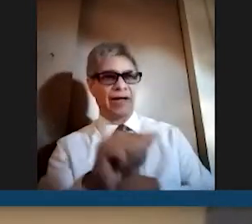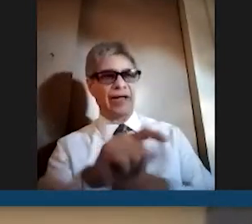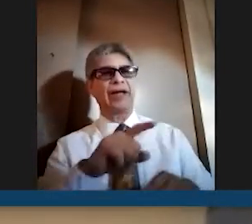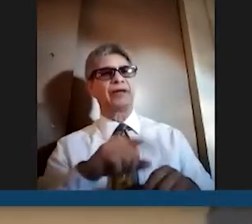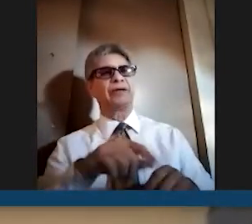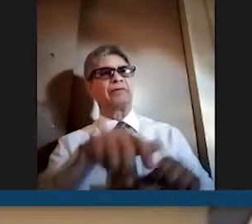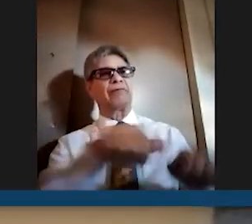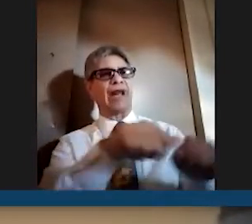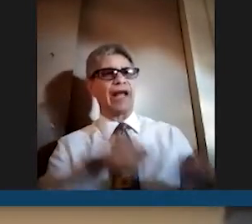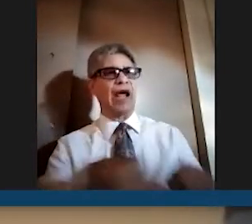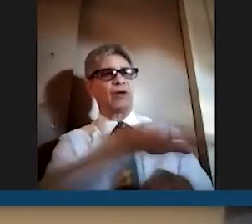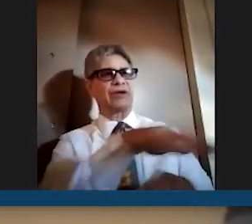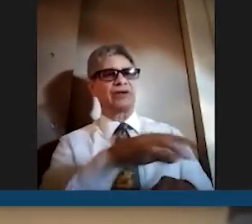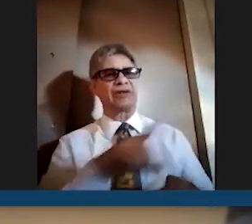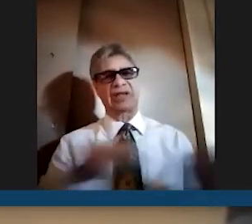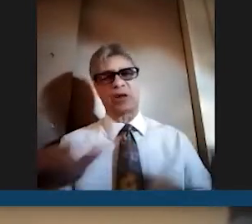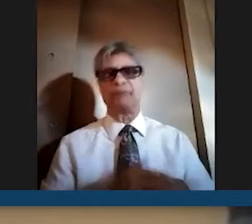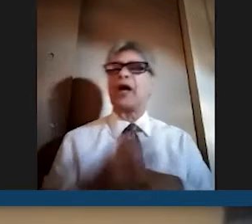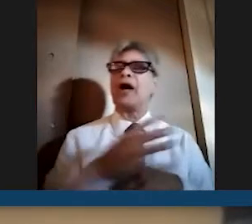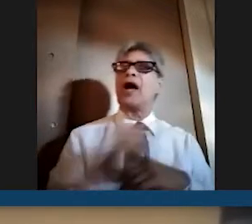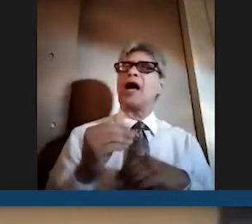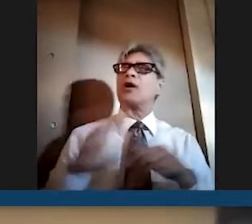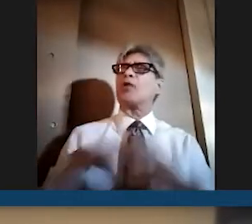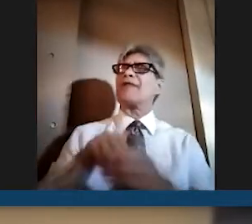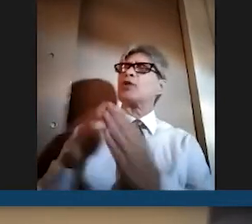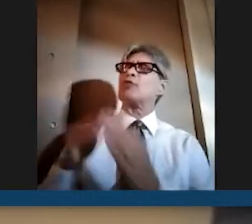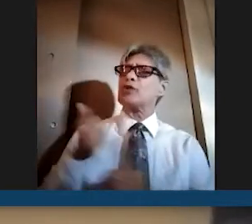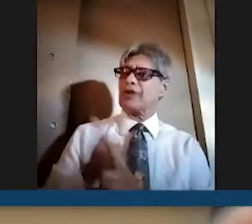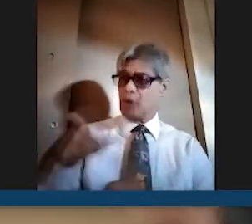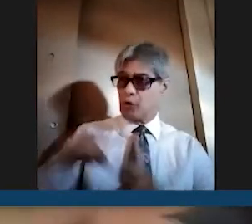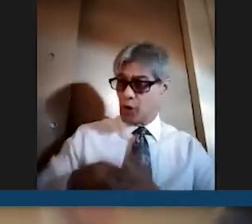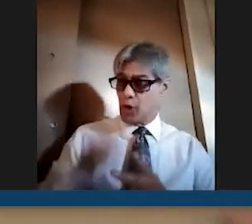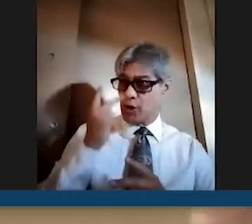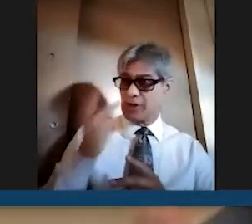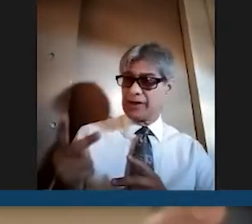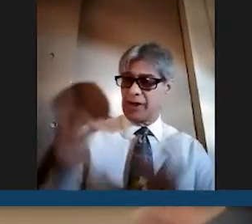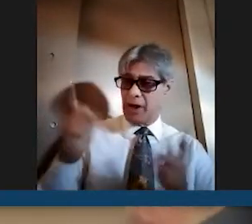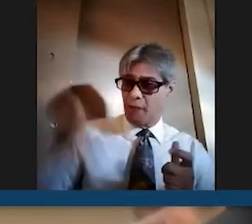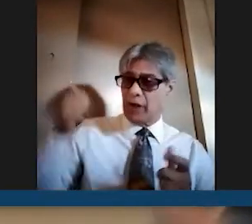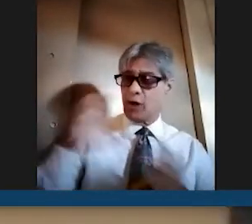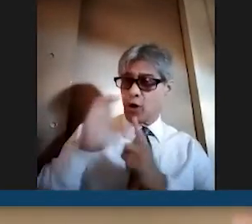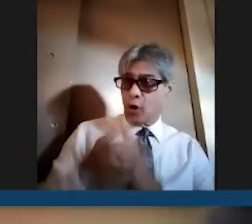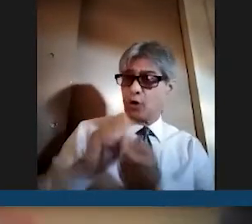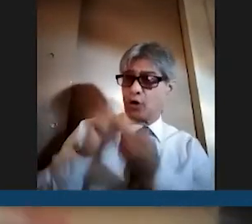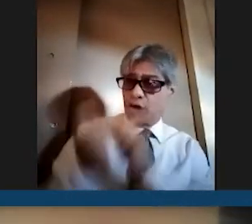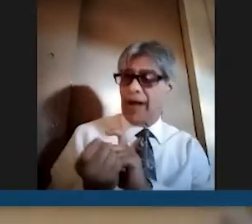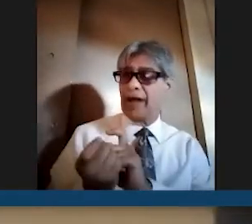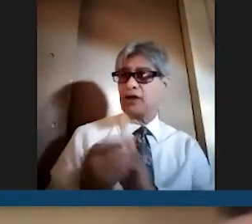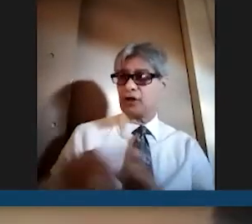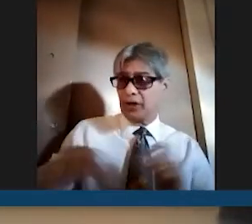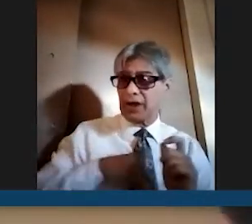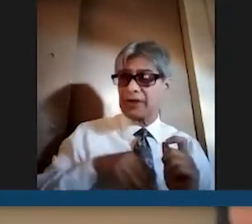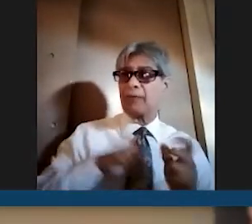that, within the community itself, are you starting to see a broader culture change in accepting